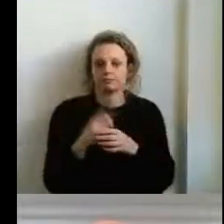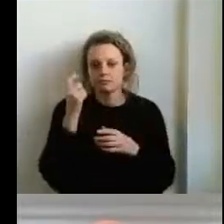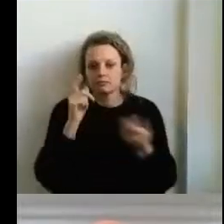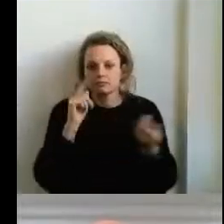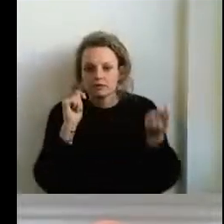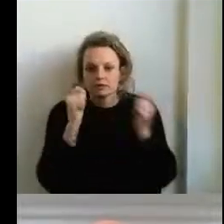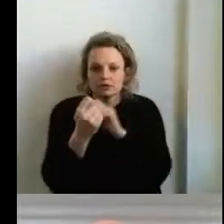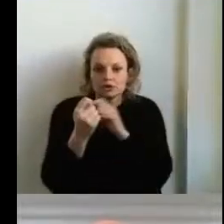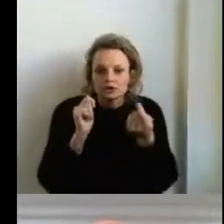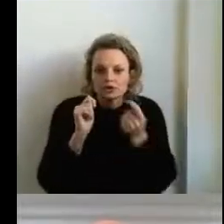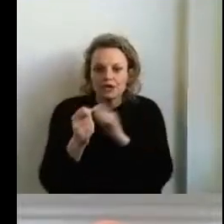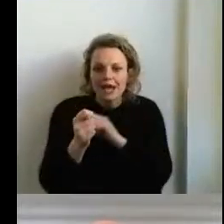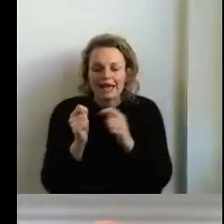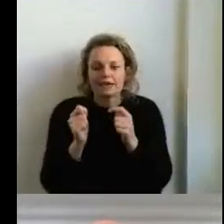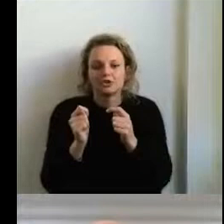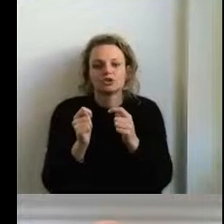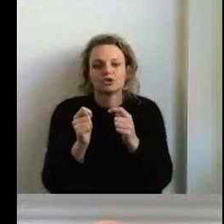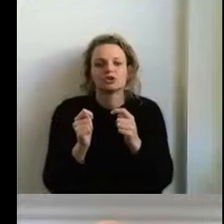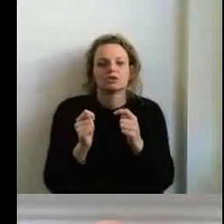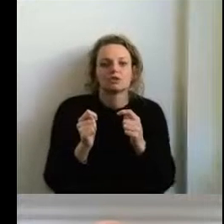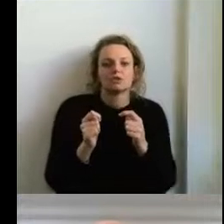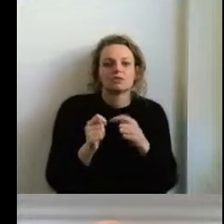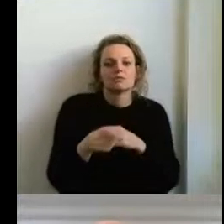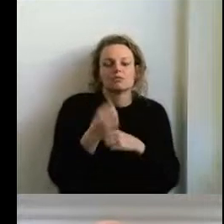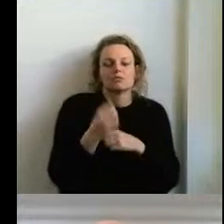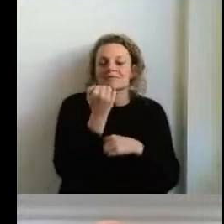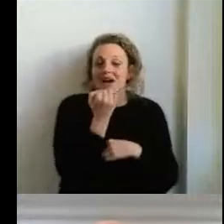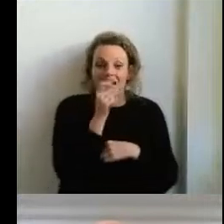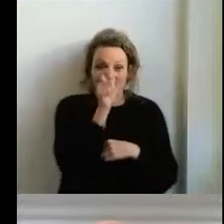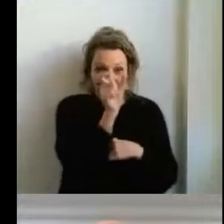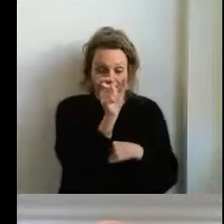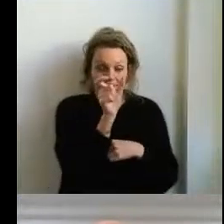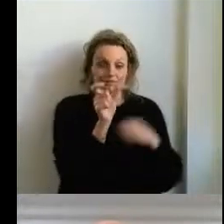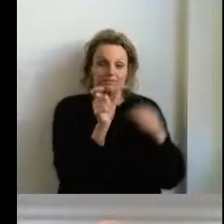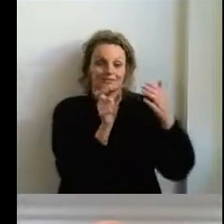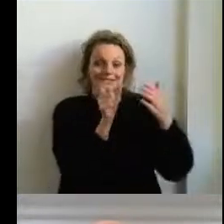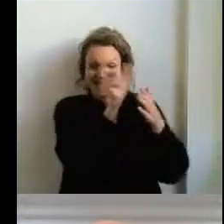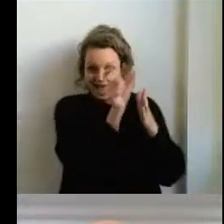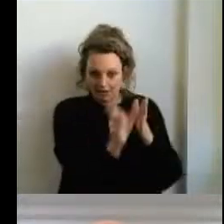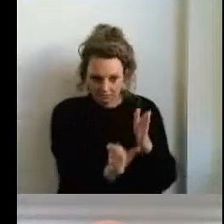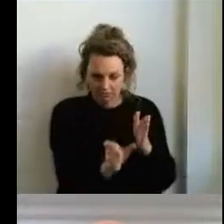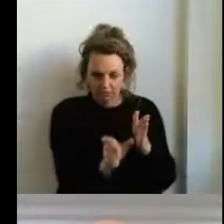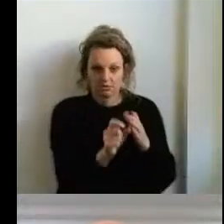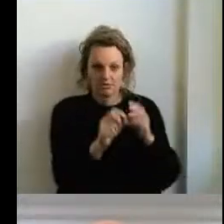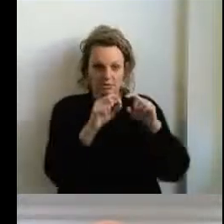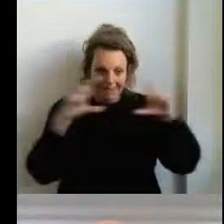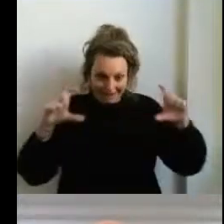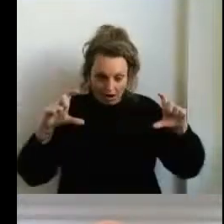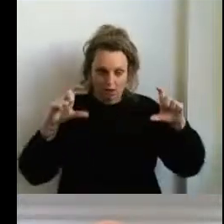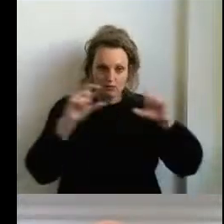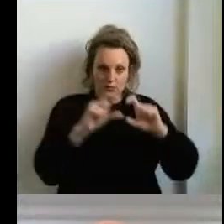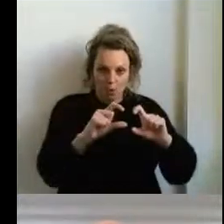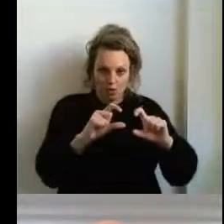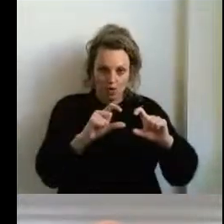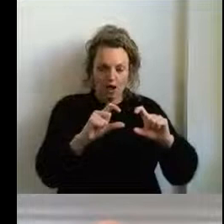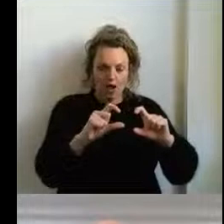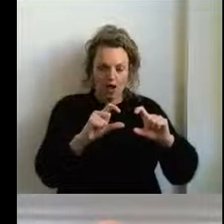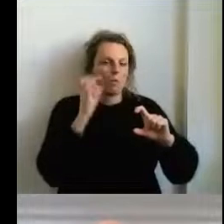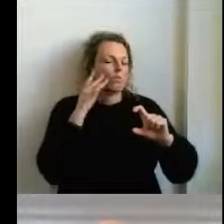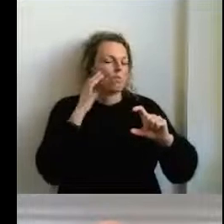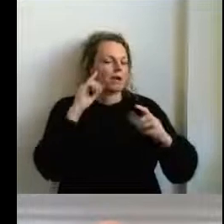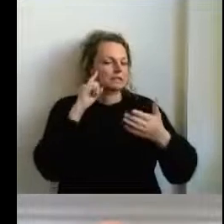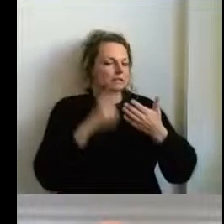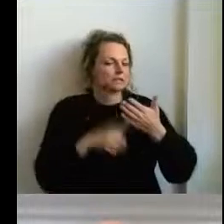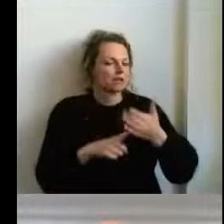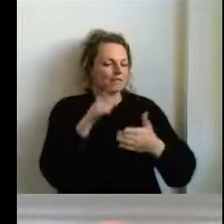and increase or decrease the size of the text. And then once he decides, hey, this is about the size that's right for me, he can